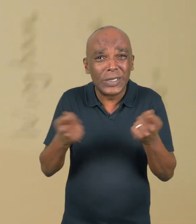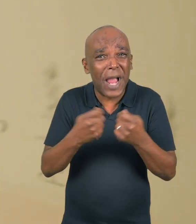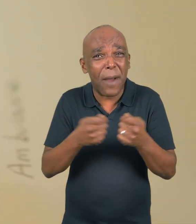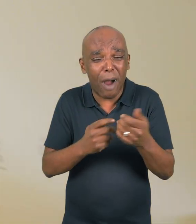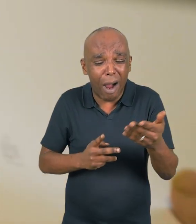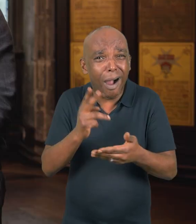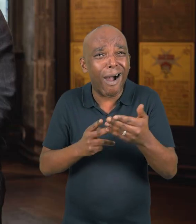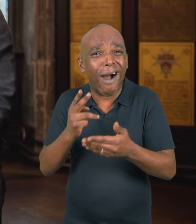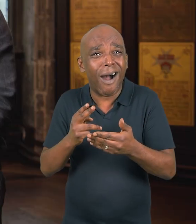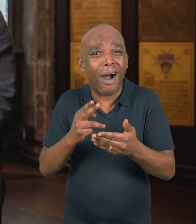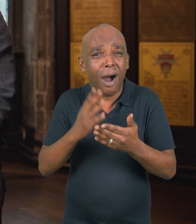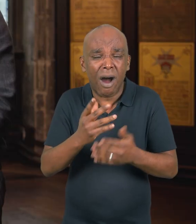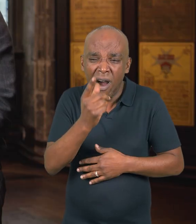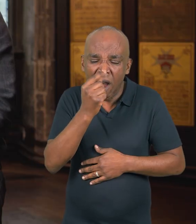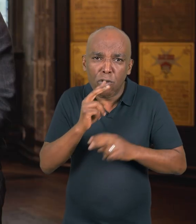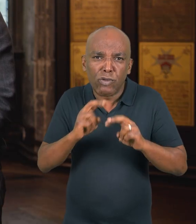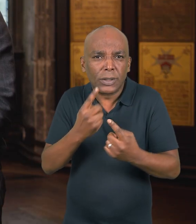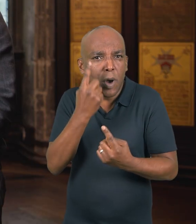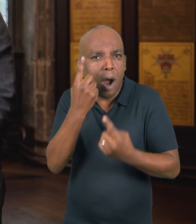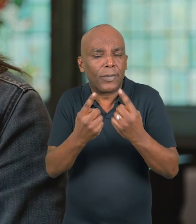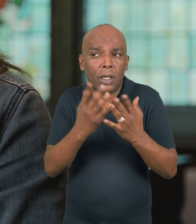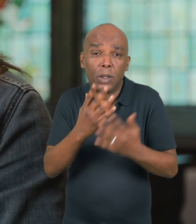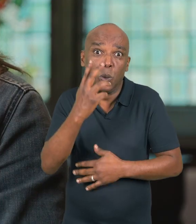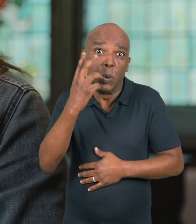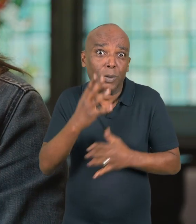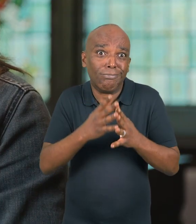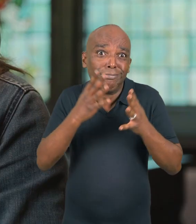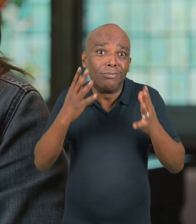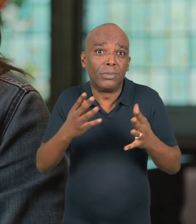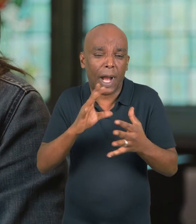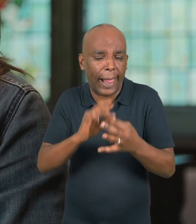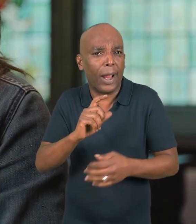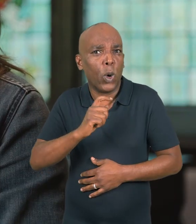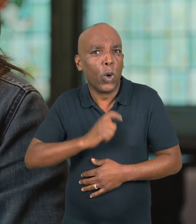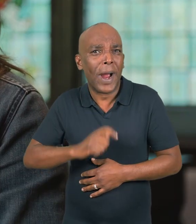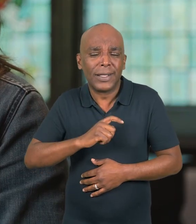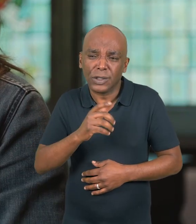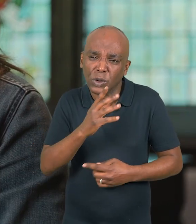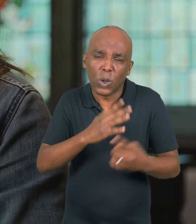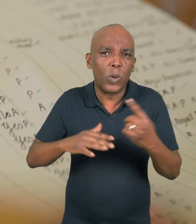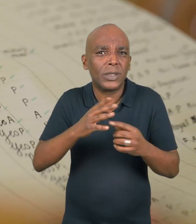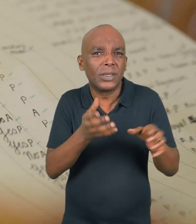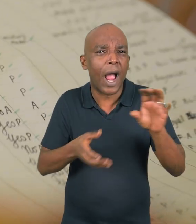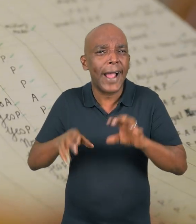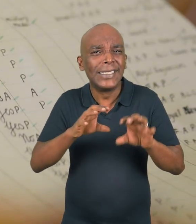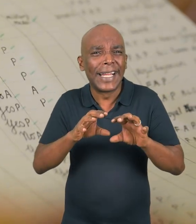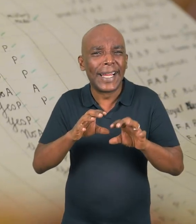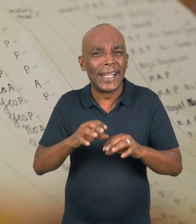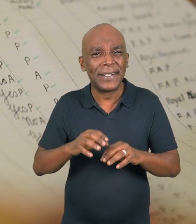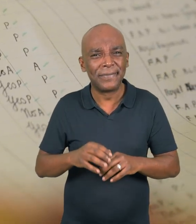newspaper cuttings. The potential for research is huge, particularly in the humanities and social sciences.